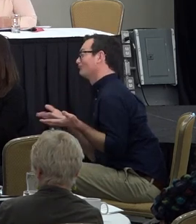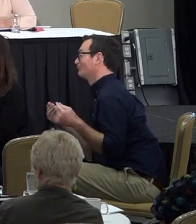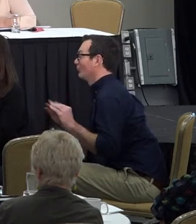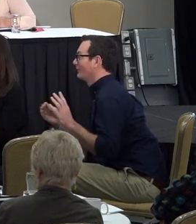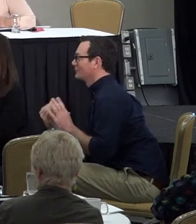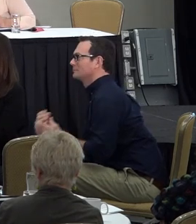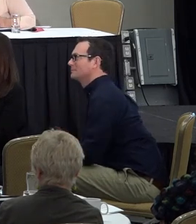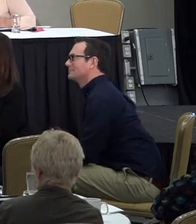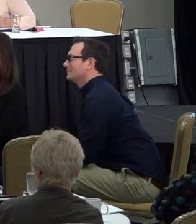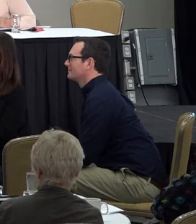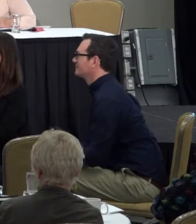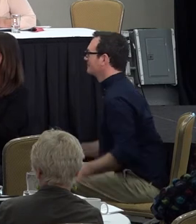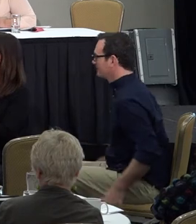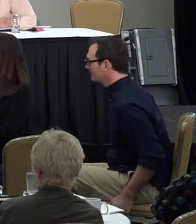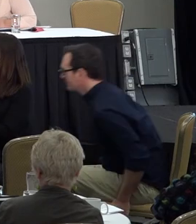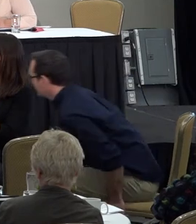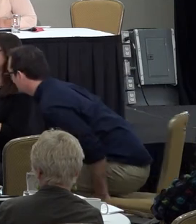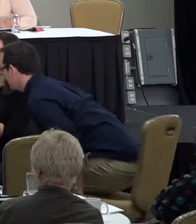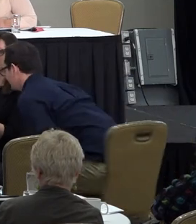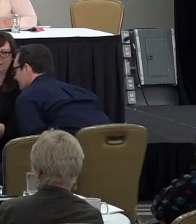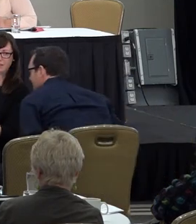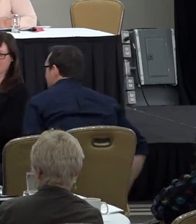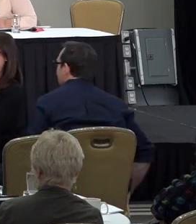inclusive? Thank you.